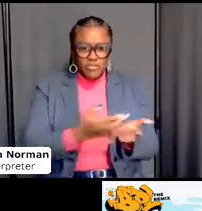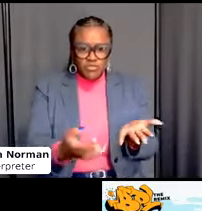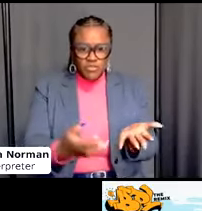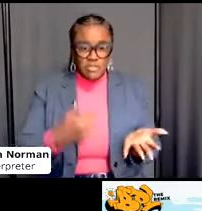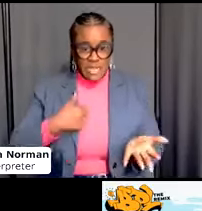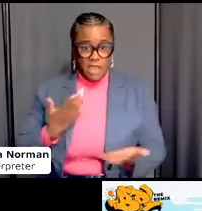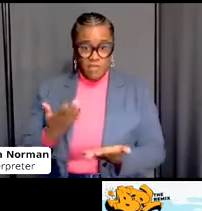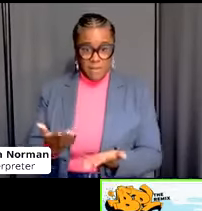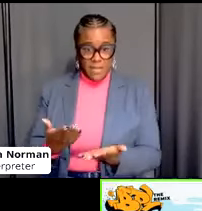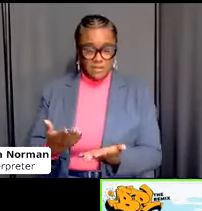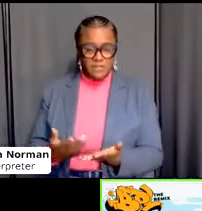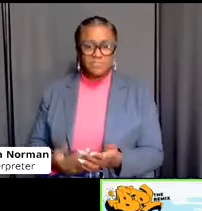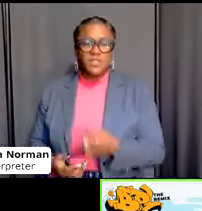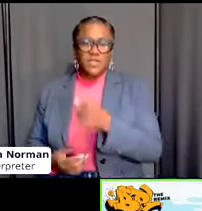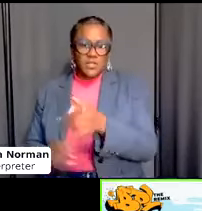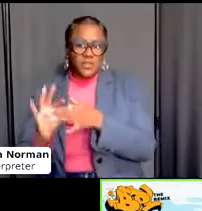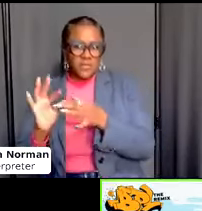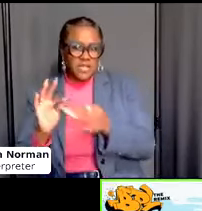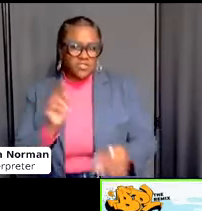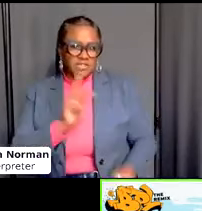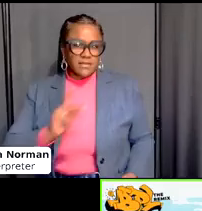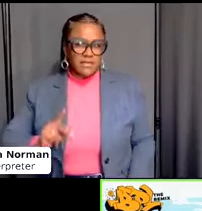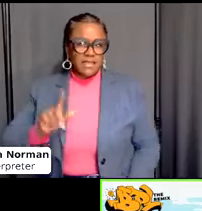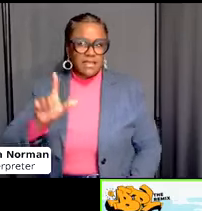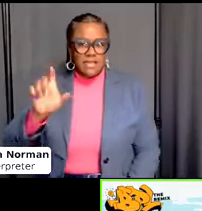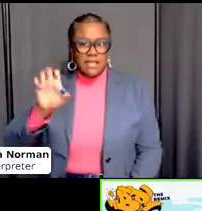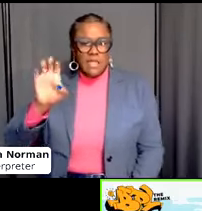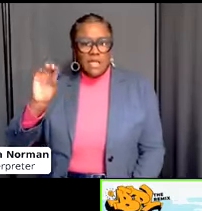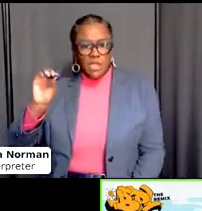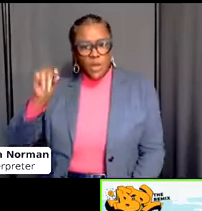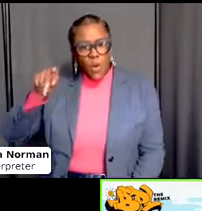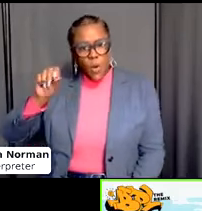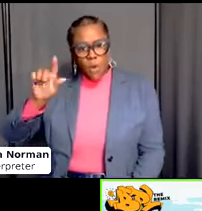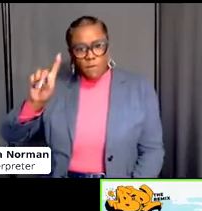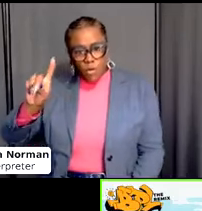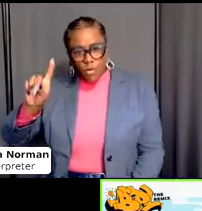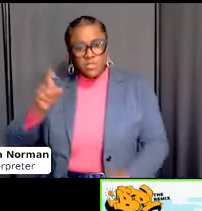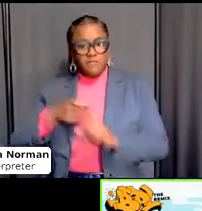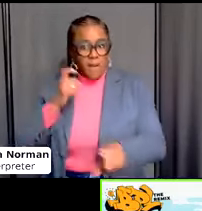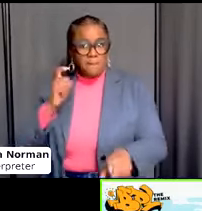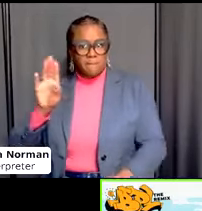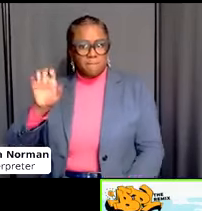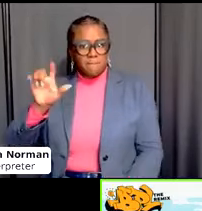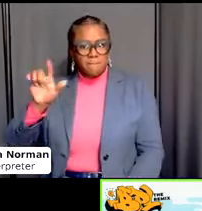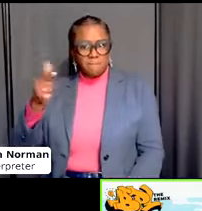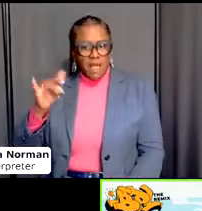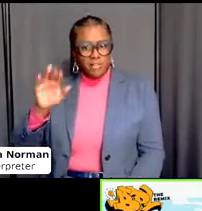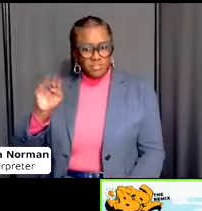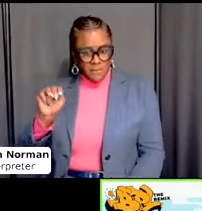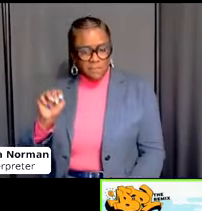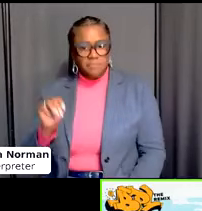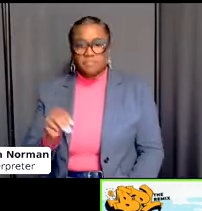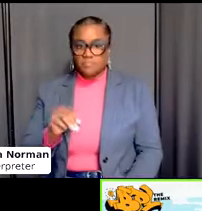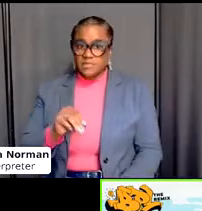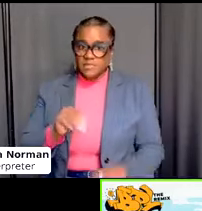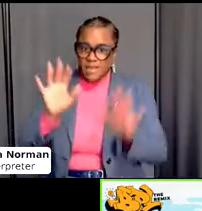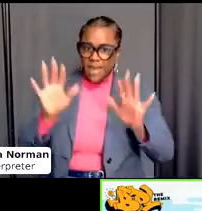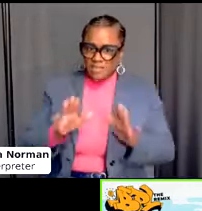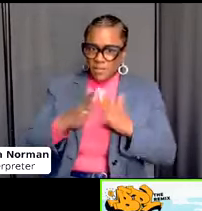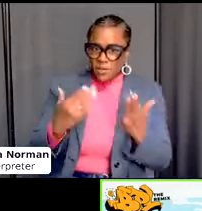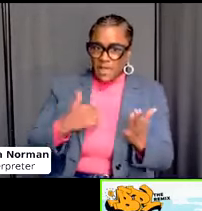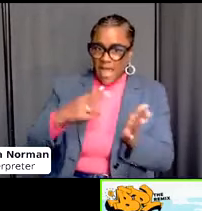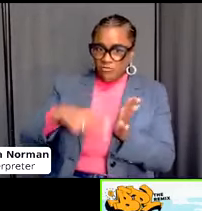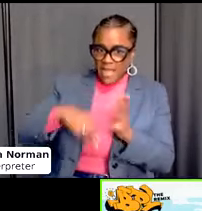recommend, and you mentioned King Leopold in Belgium, there is an excellent book on this topic. I actually read it while I was